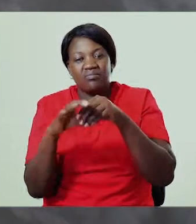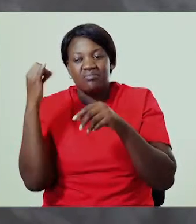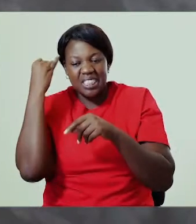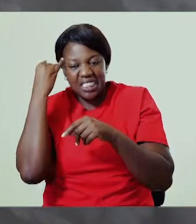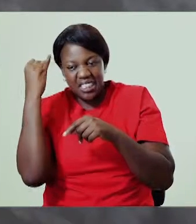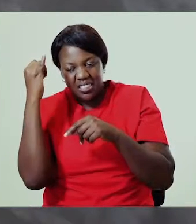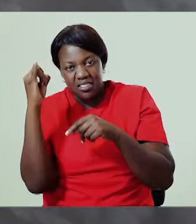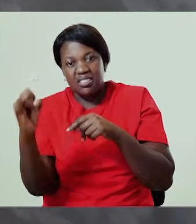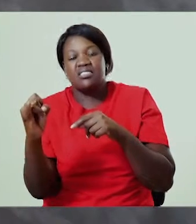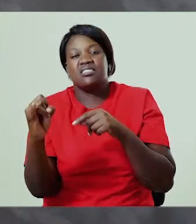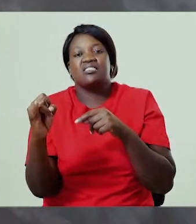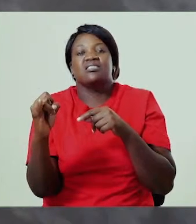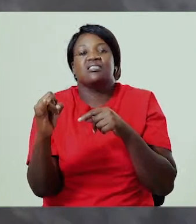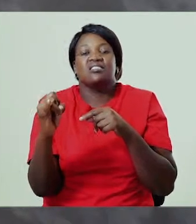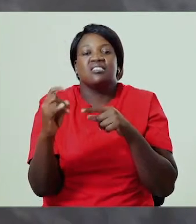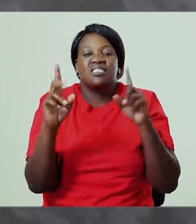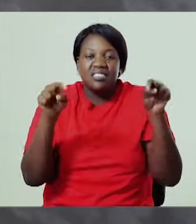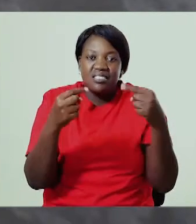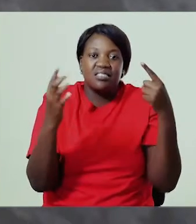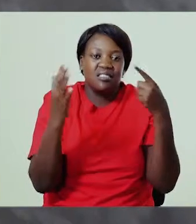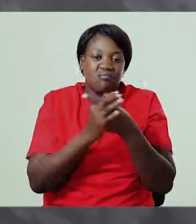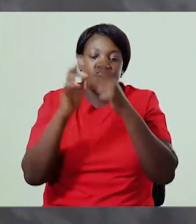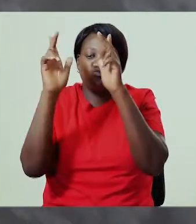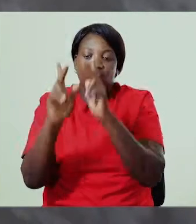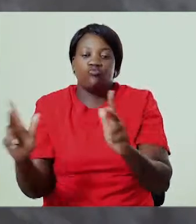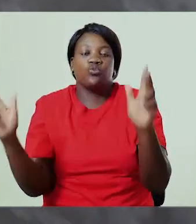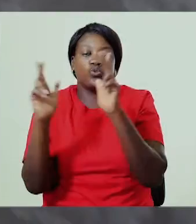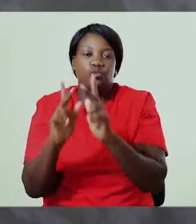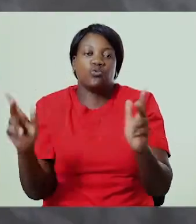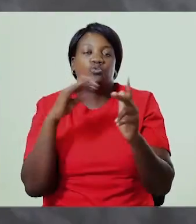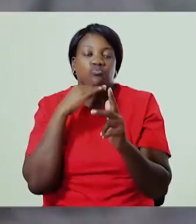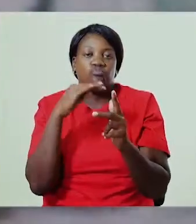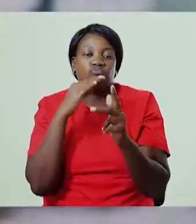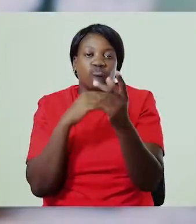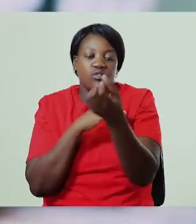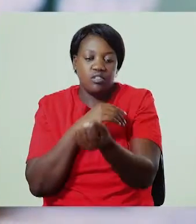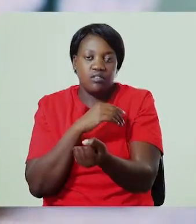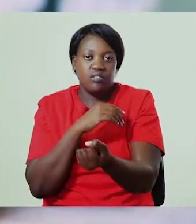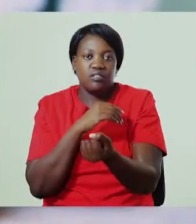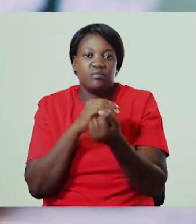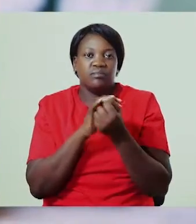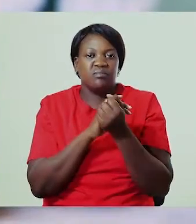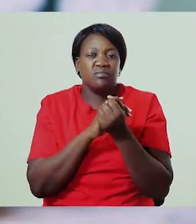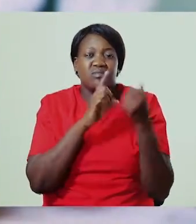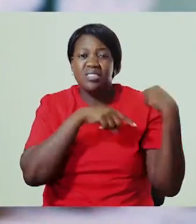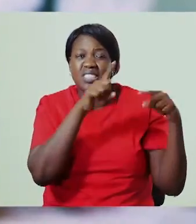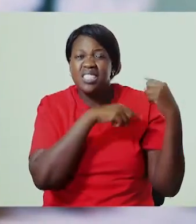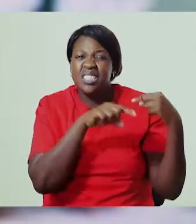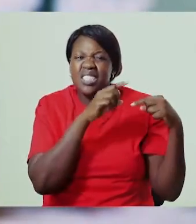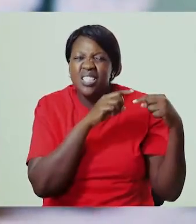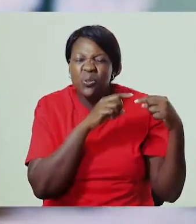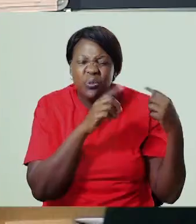thoughts, motives, and actions of all the characters in the story. Can you repeat that, miss?